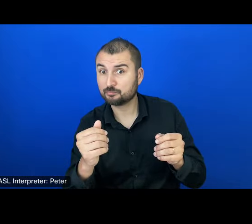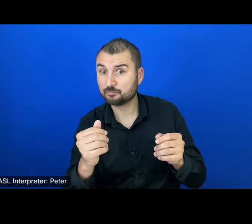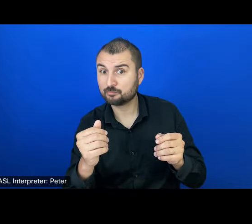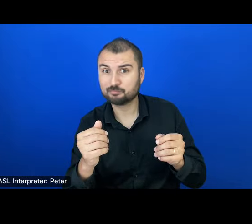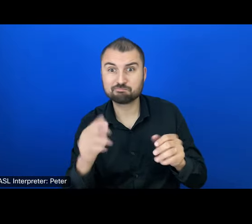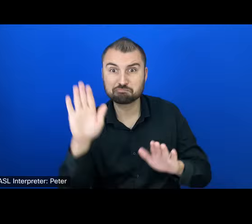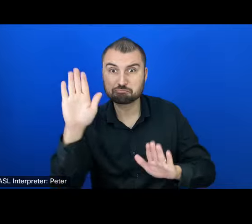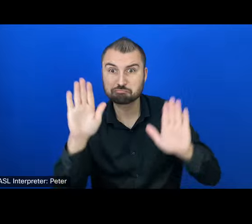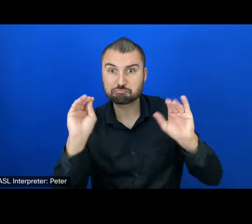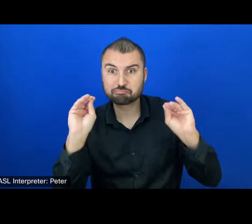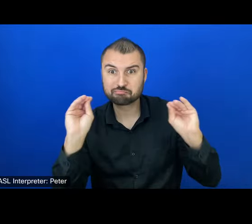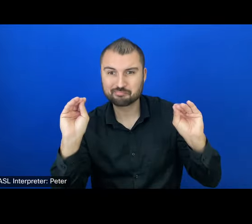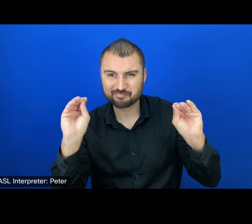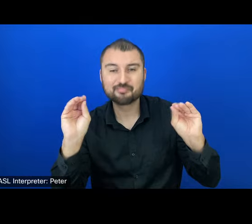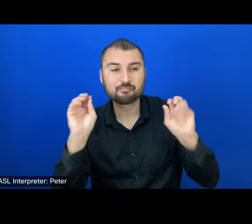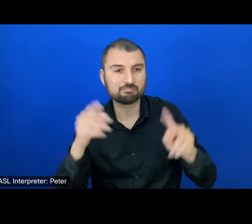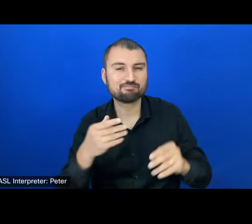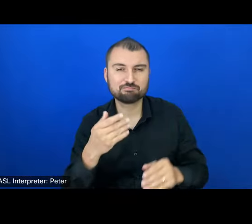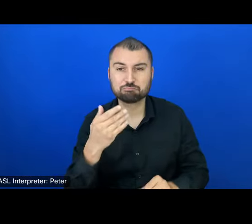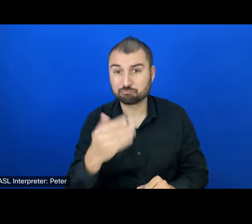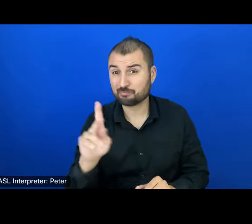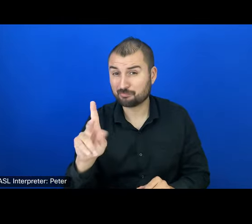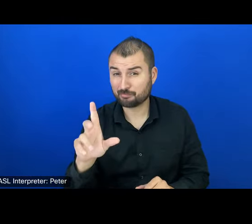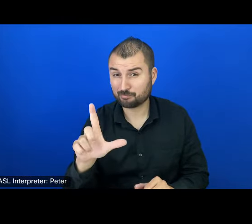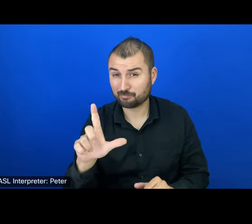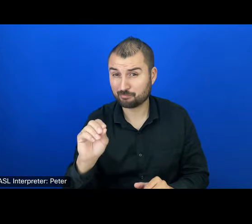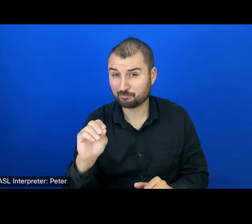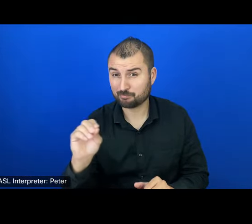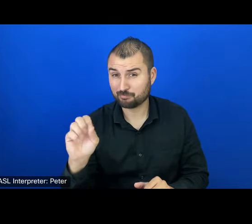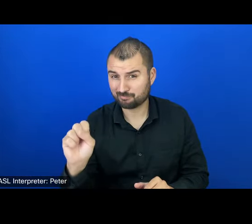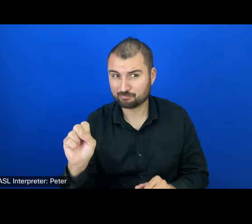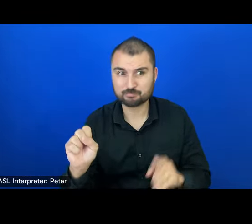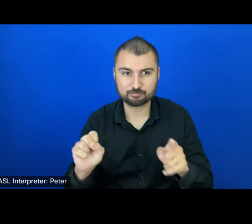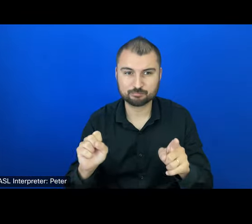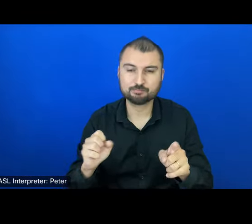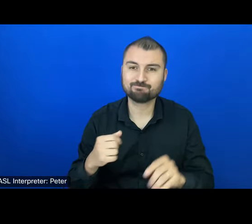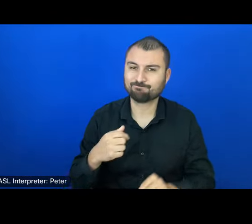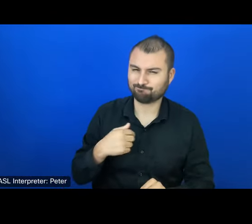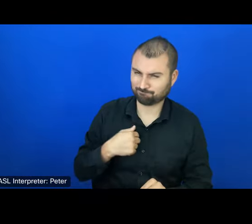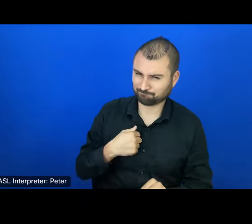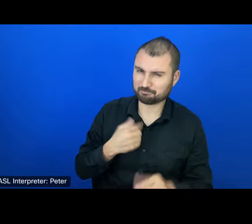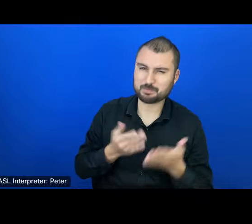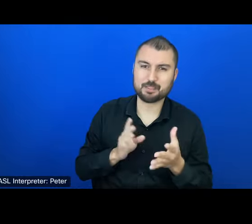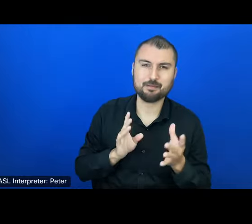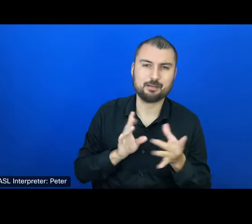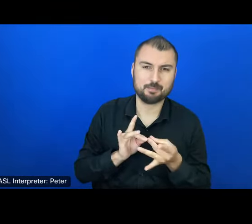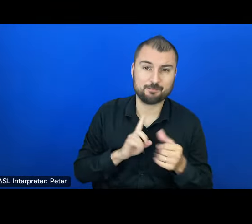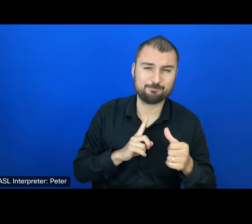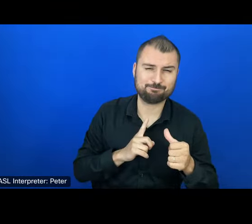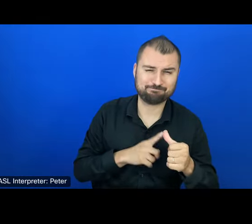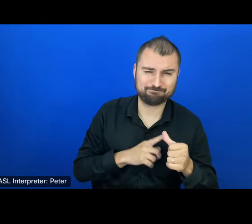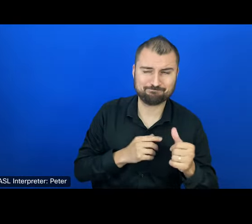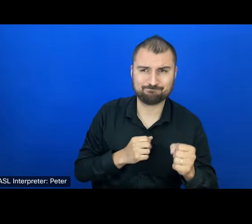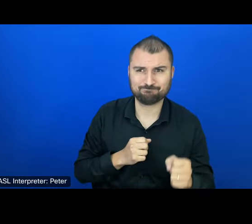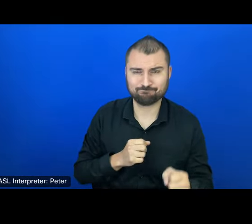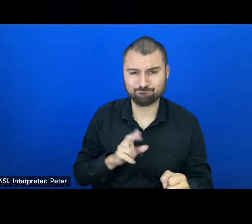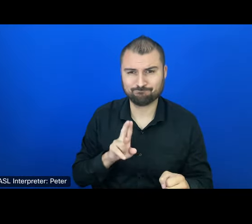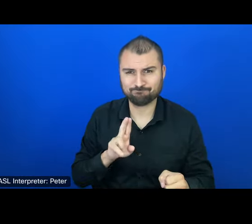Not seeing any. Go ahead, Mr. Clues. Maybe a comment first.